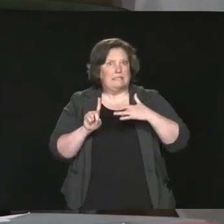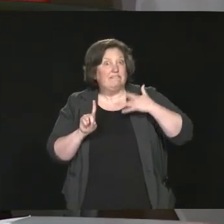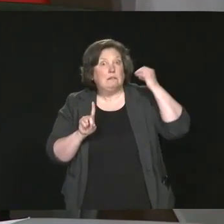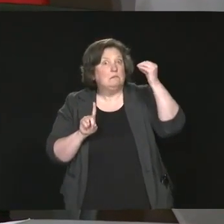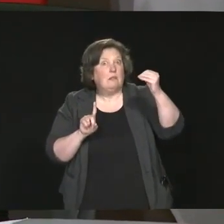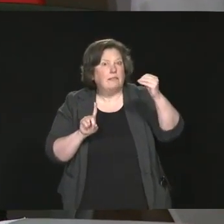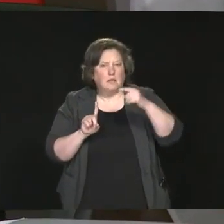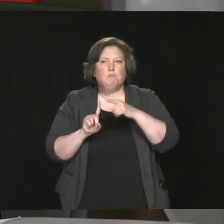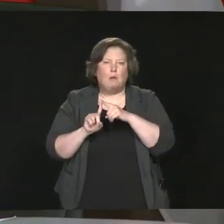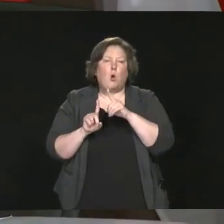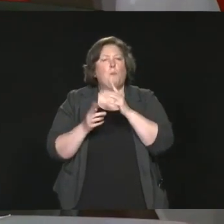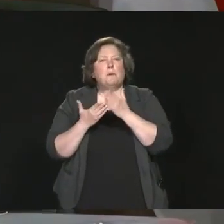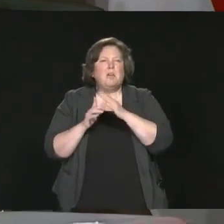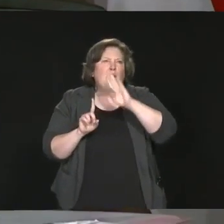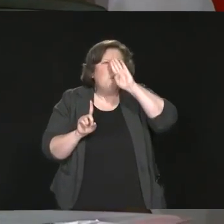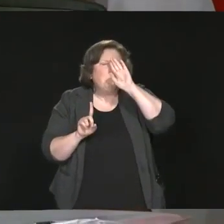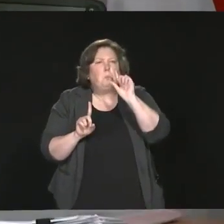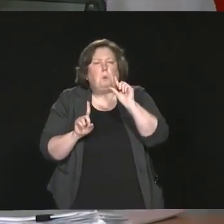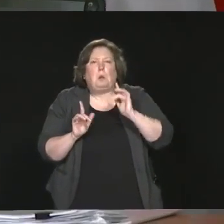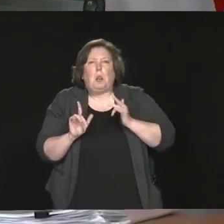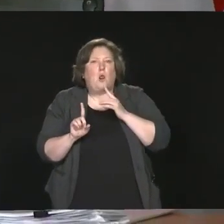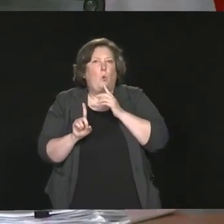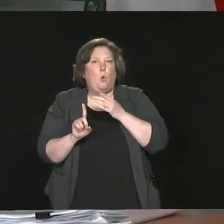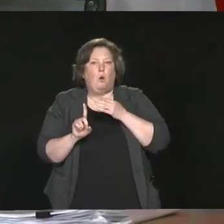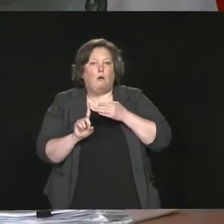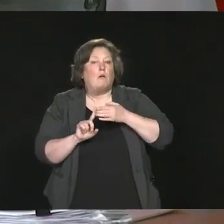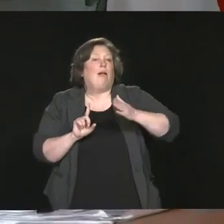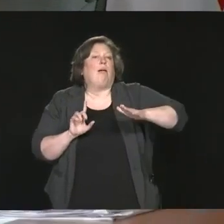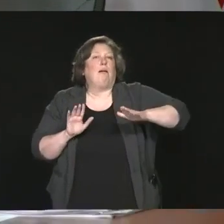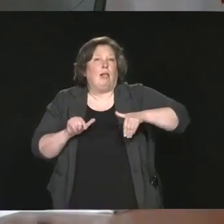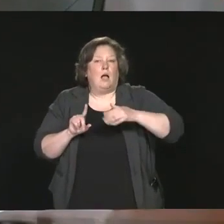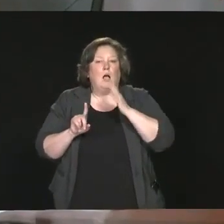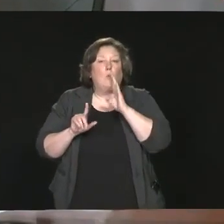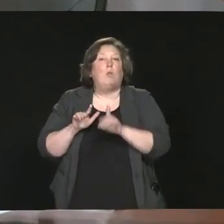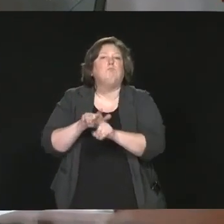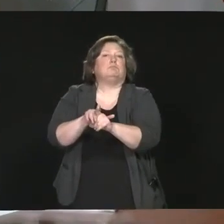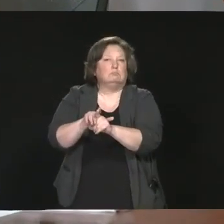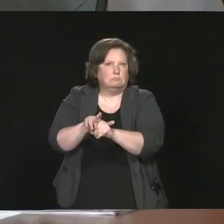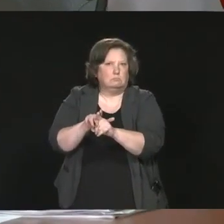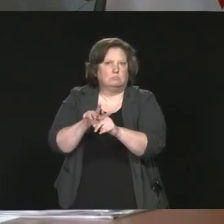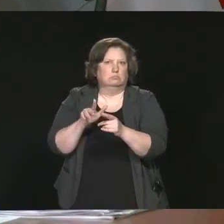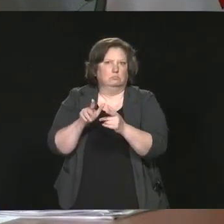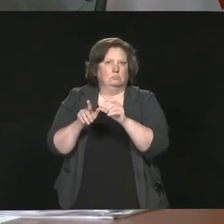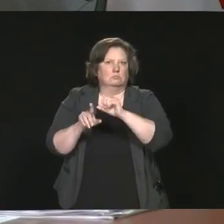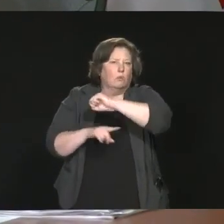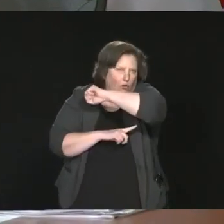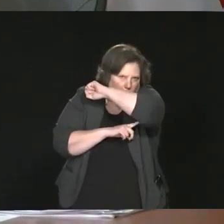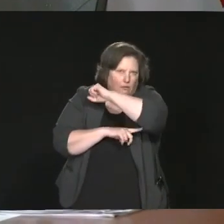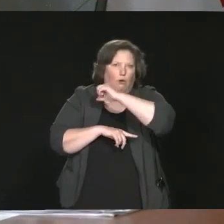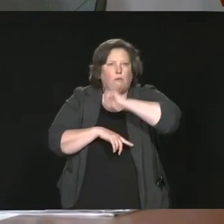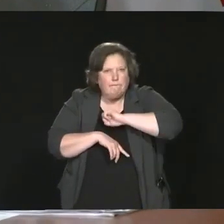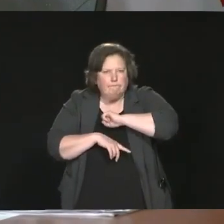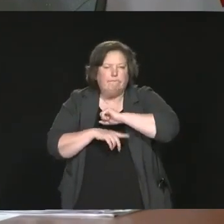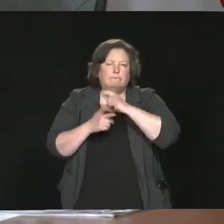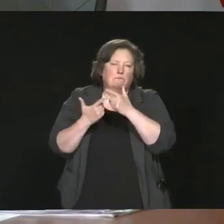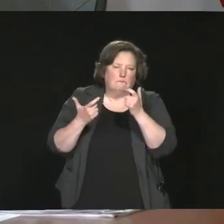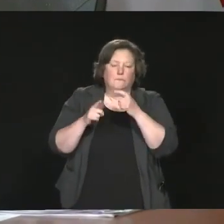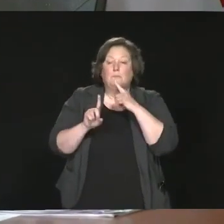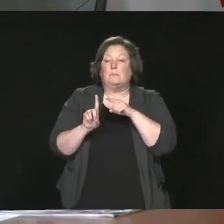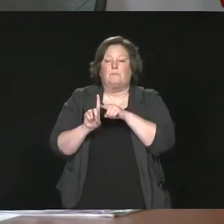call pre-symptomatic as well, but there's definitely asymptomatic cases. Studies on transmission of the virus